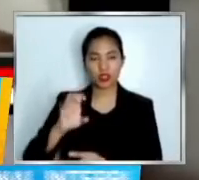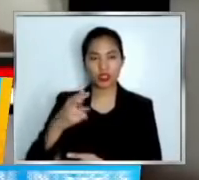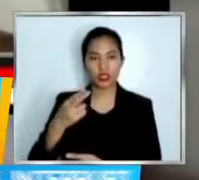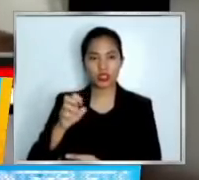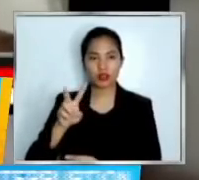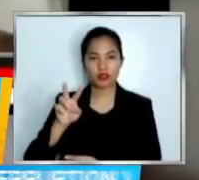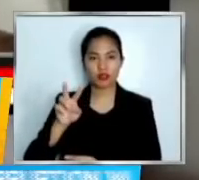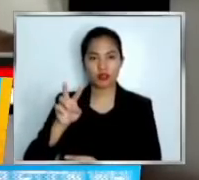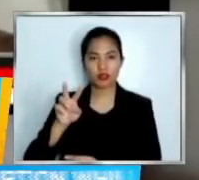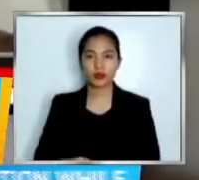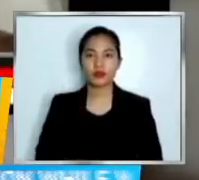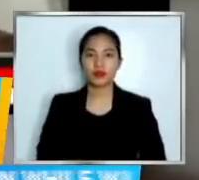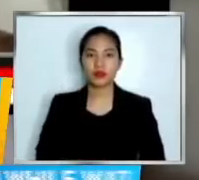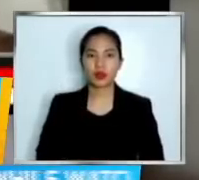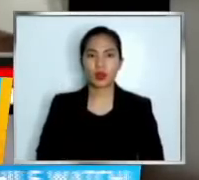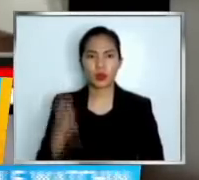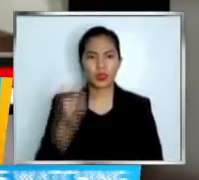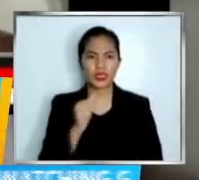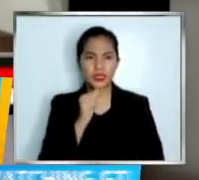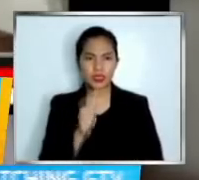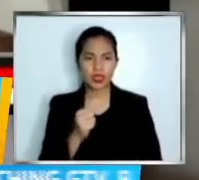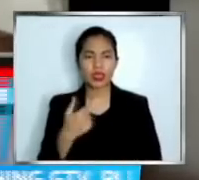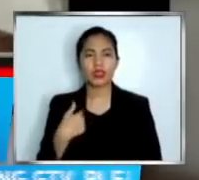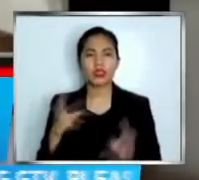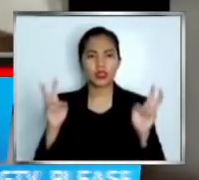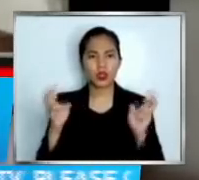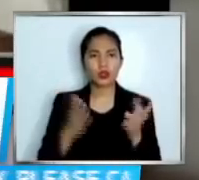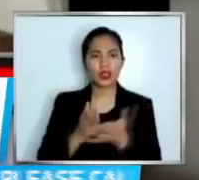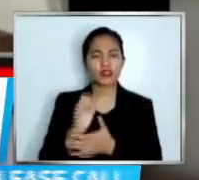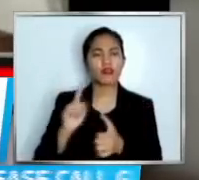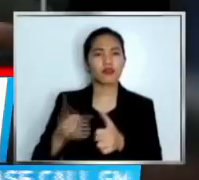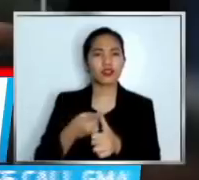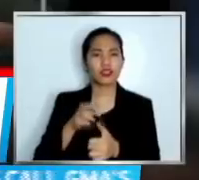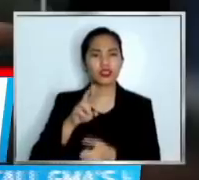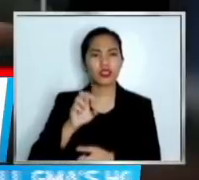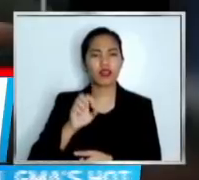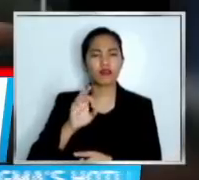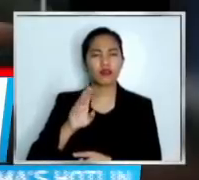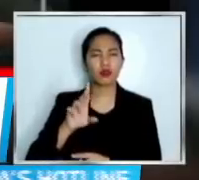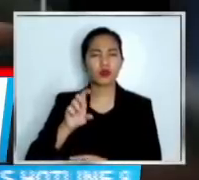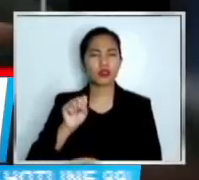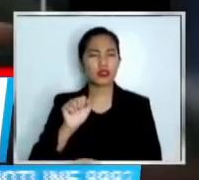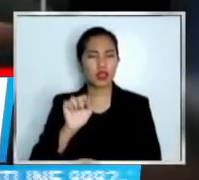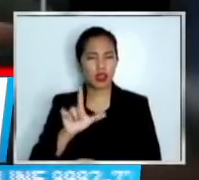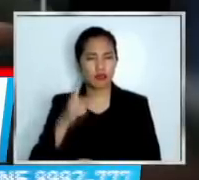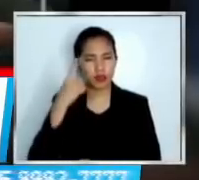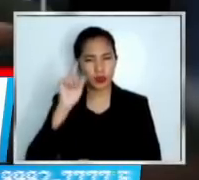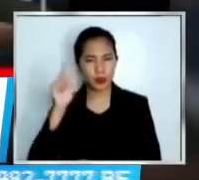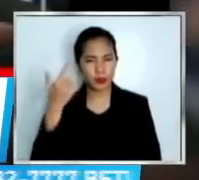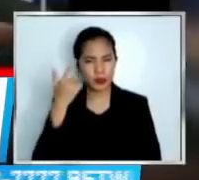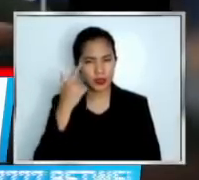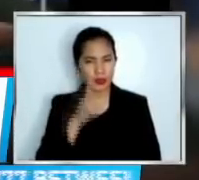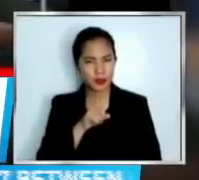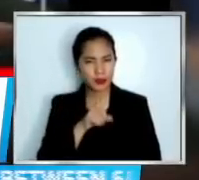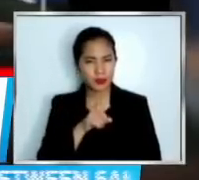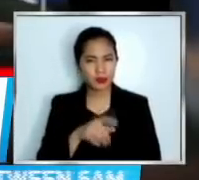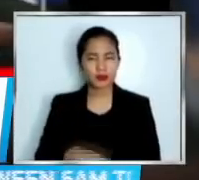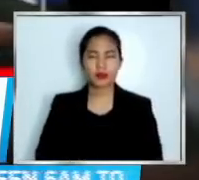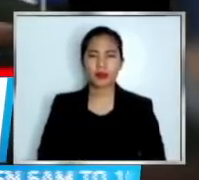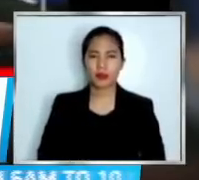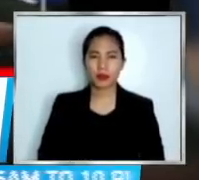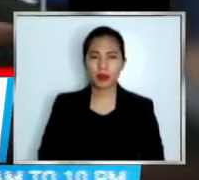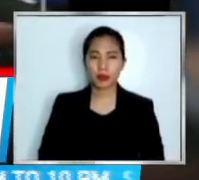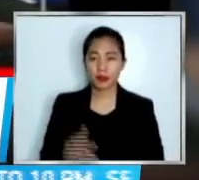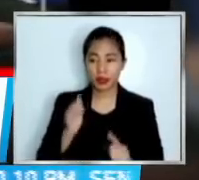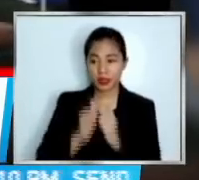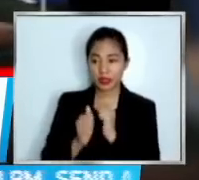-exercise ng right of first refusal ng gobyerno? Assume that you are pertaining to PNOC exercising